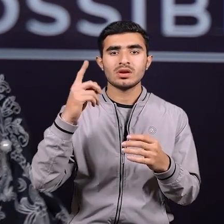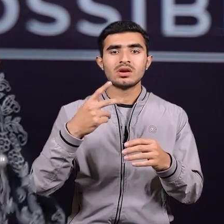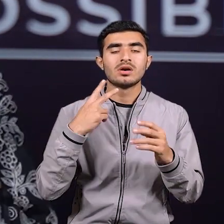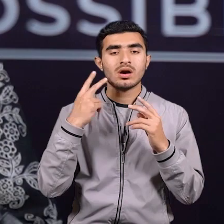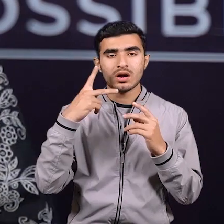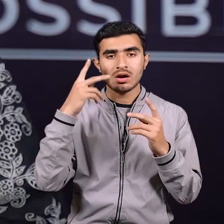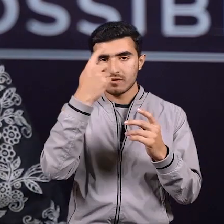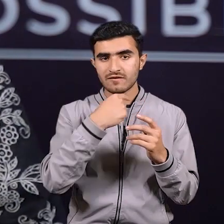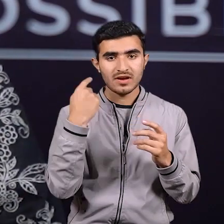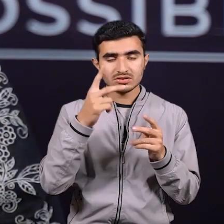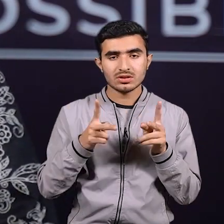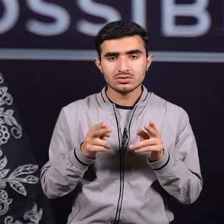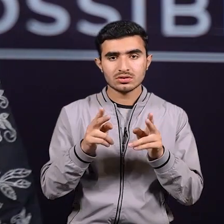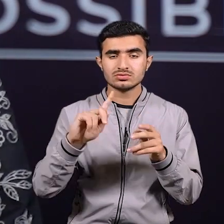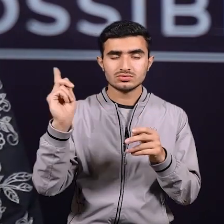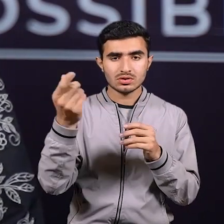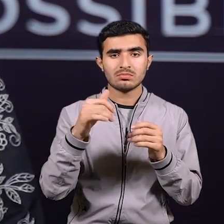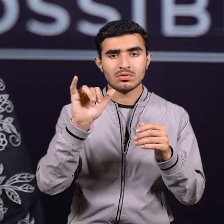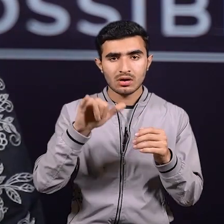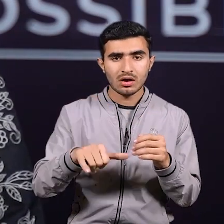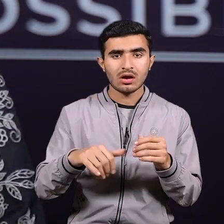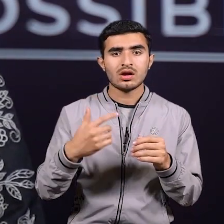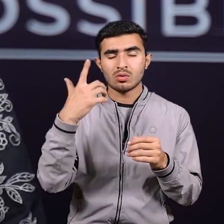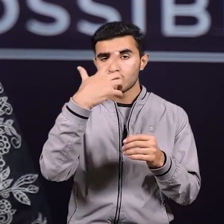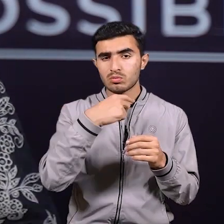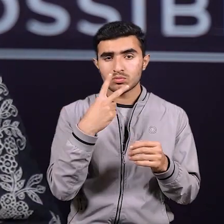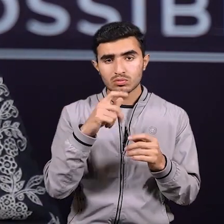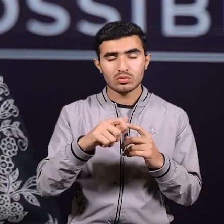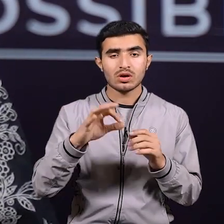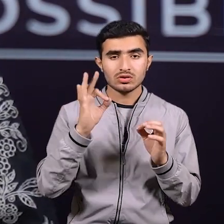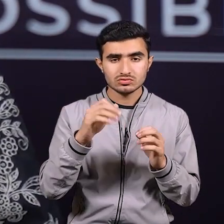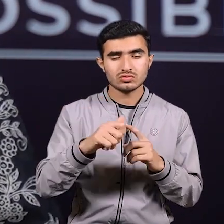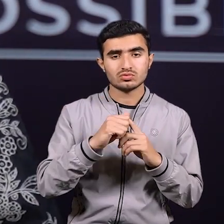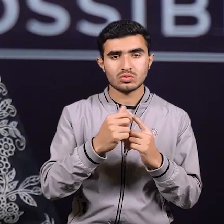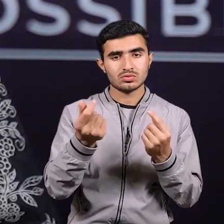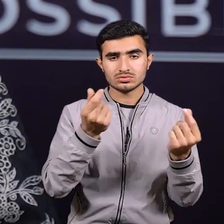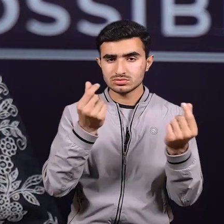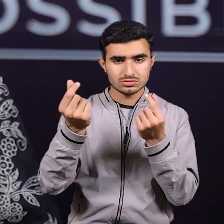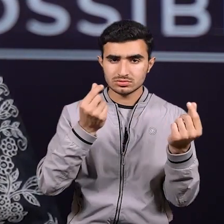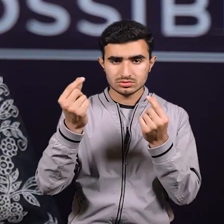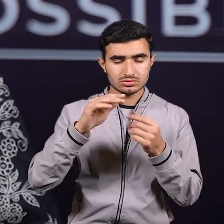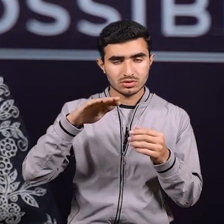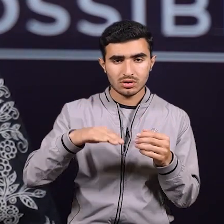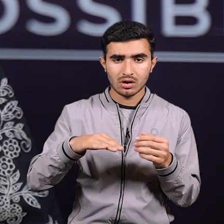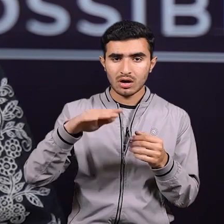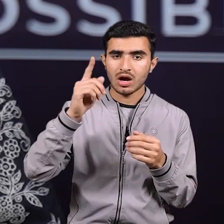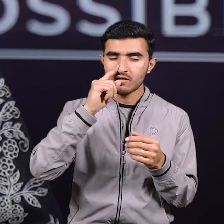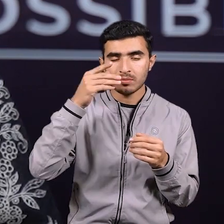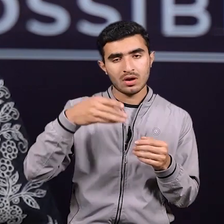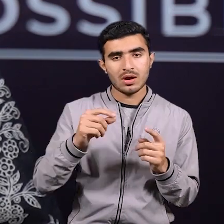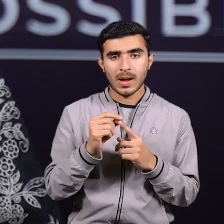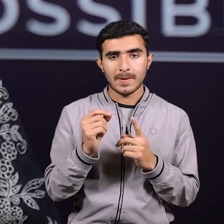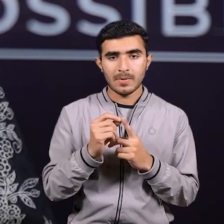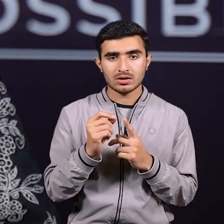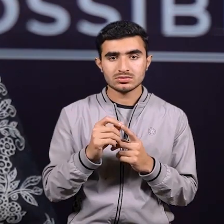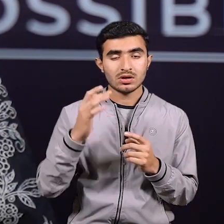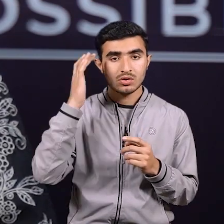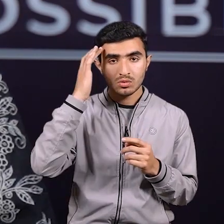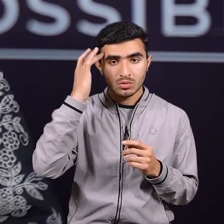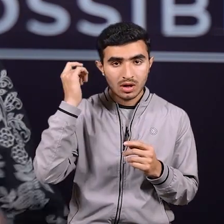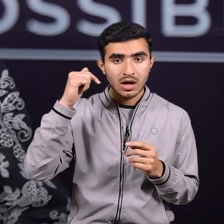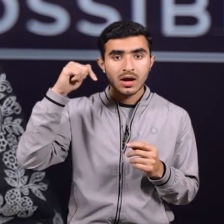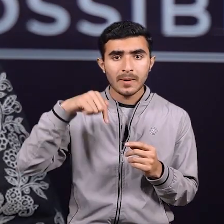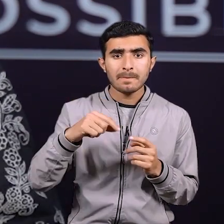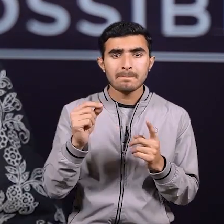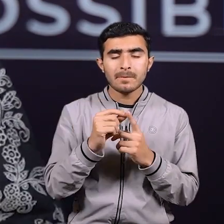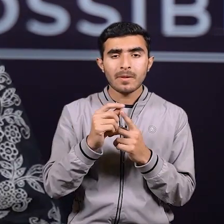to make ourselves look a certain way, because our eventual goal in society is to get married. I mean,